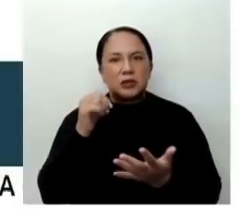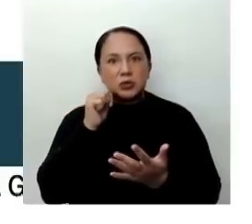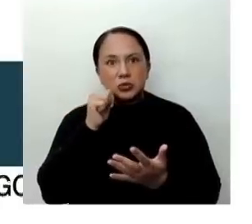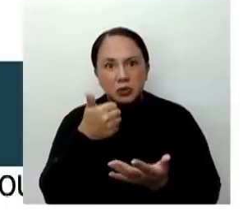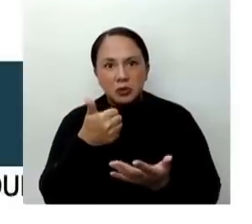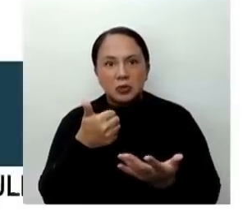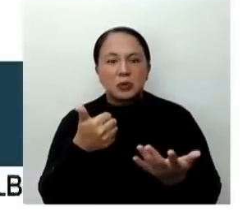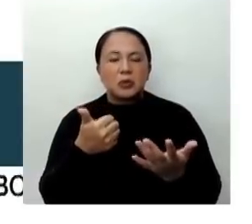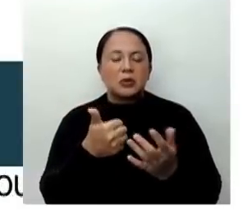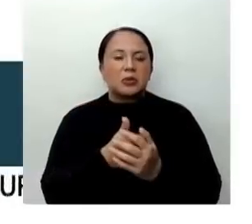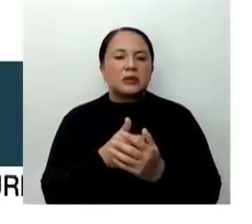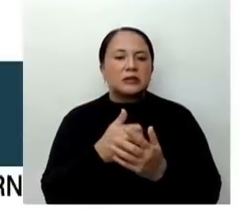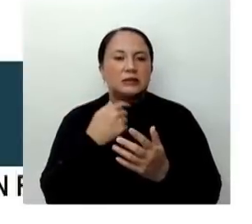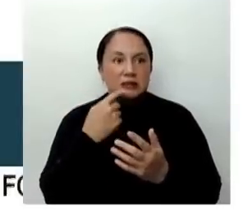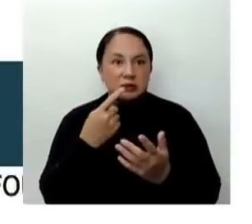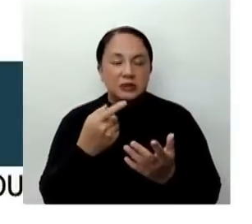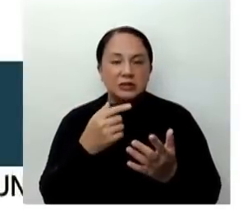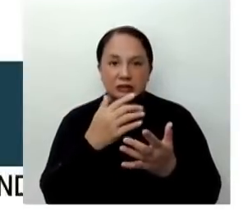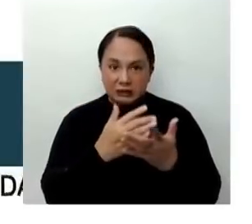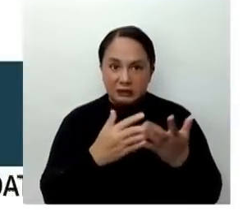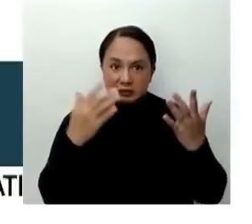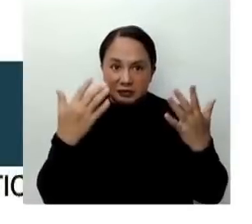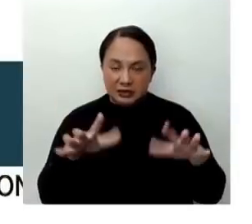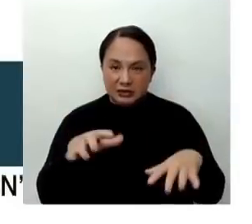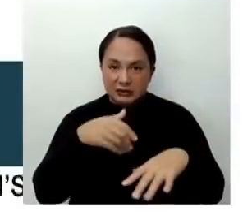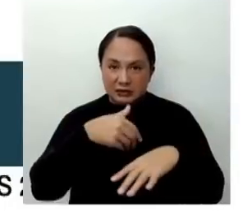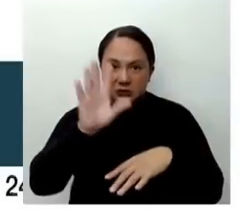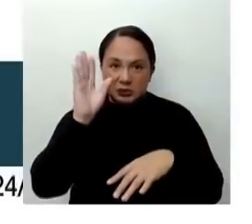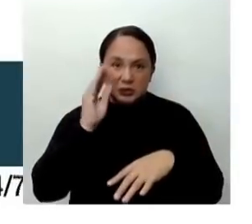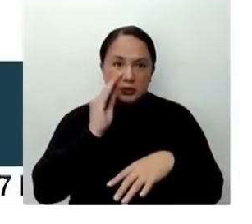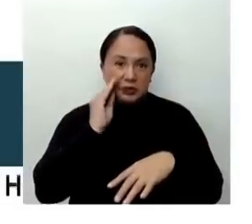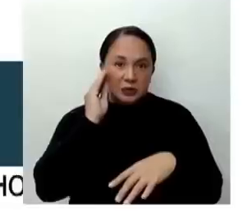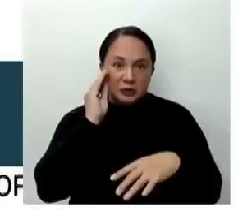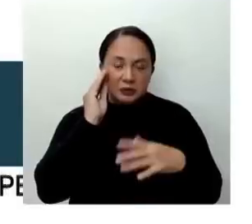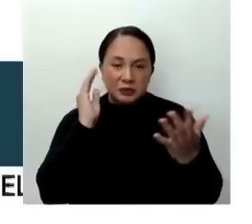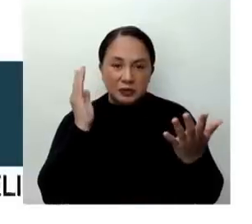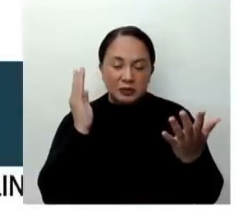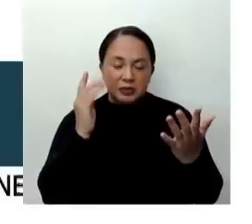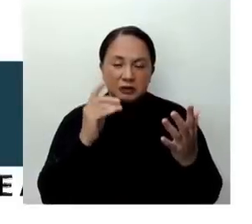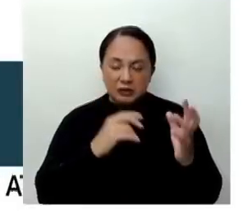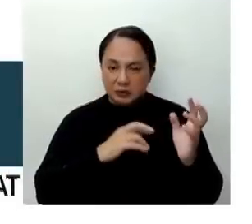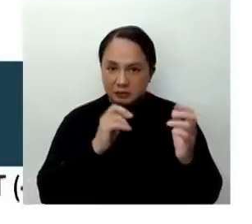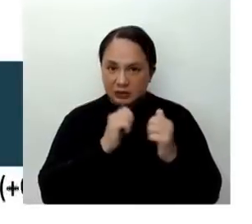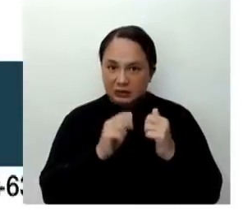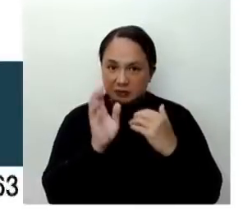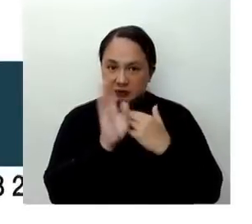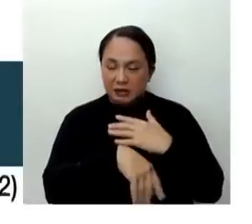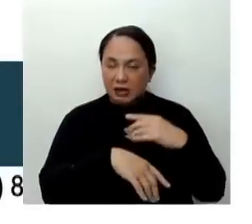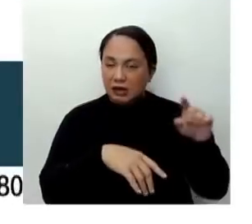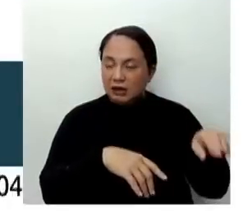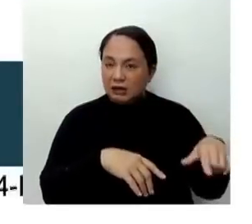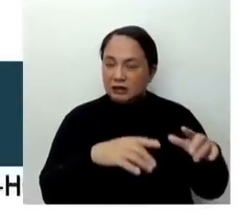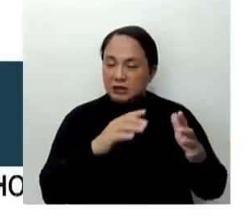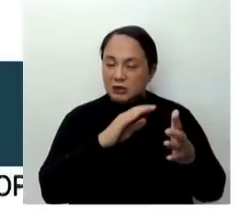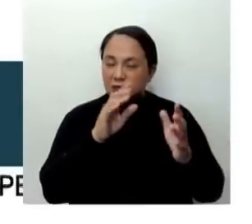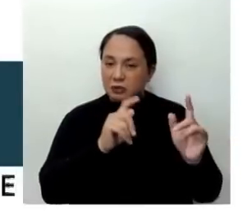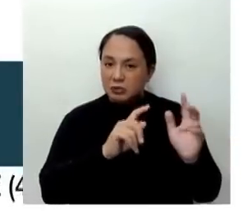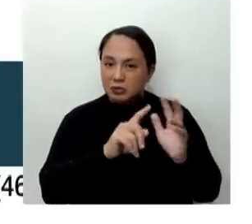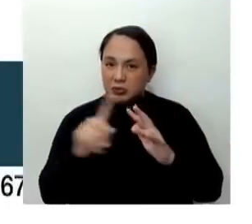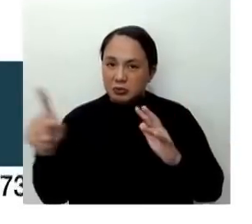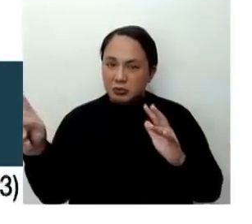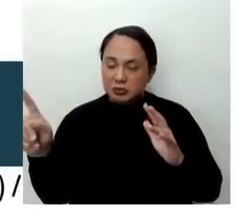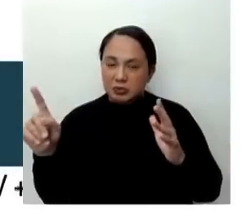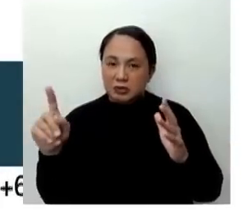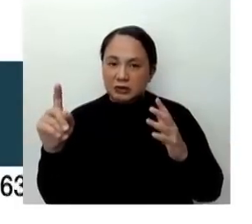saying some of the residents have already been sent home. Are they on alert to go back to the evacuation centers as soon as weather conditions